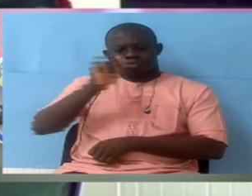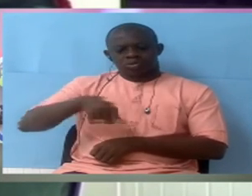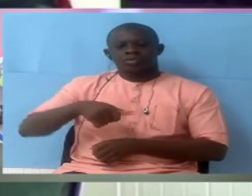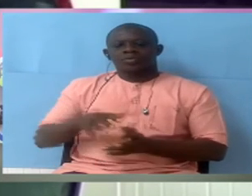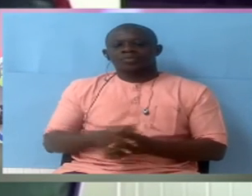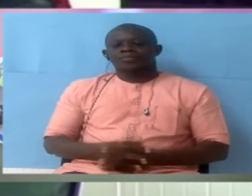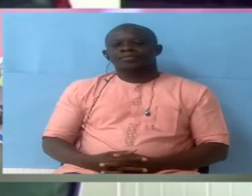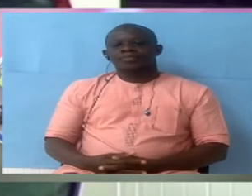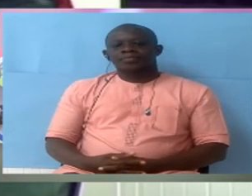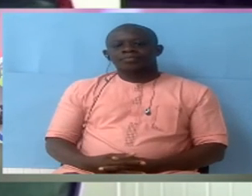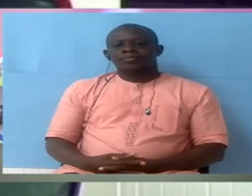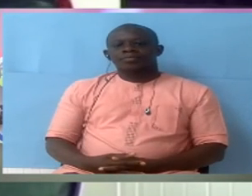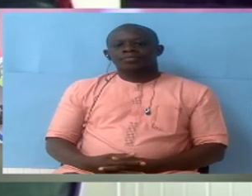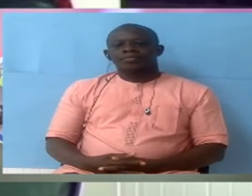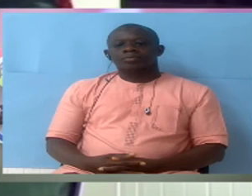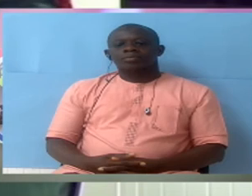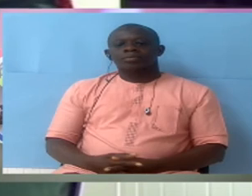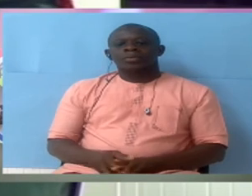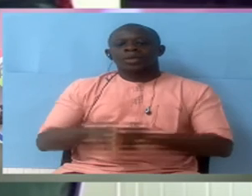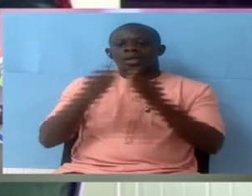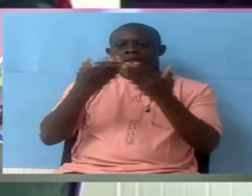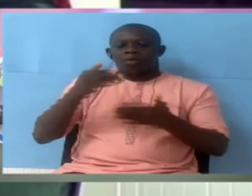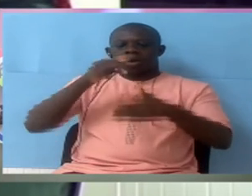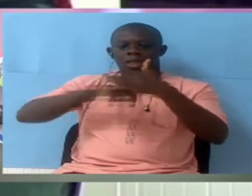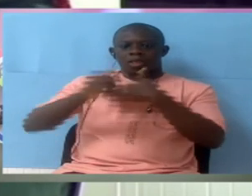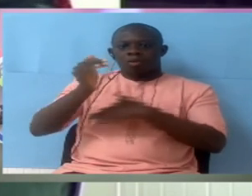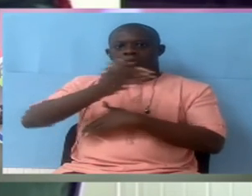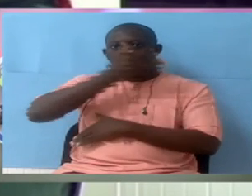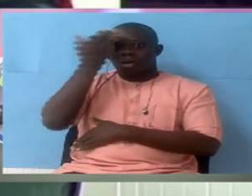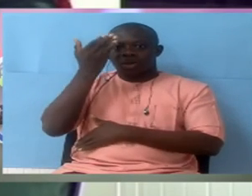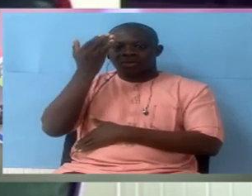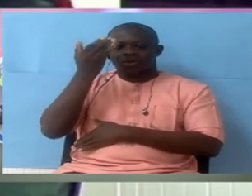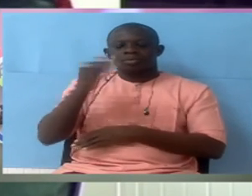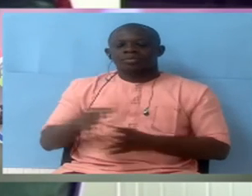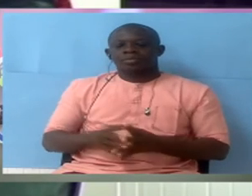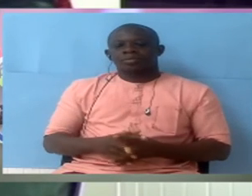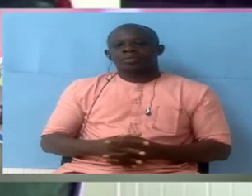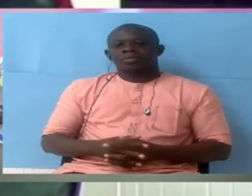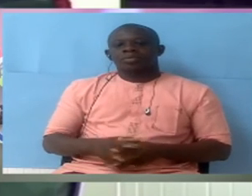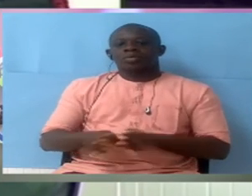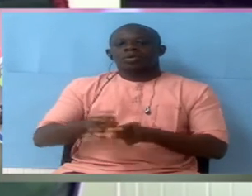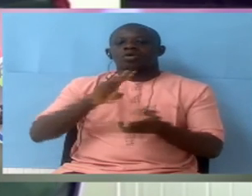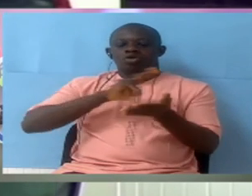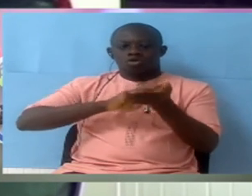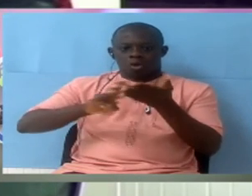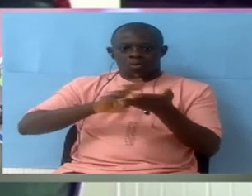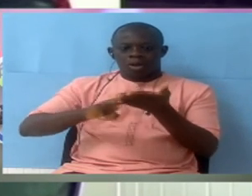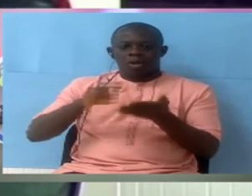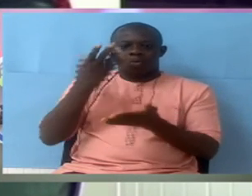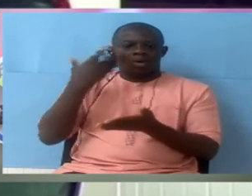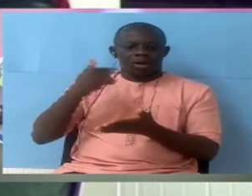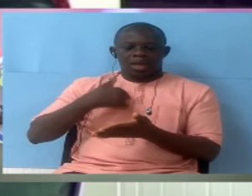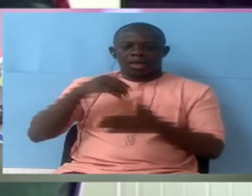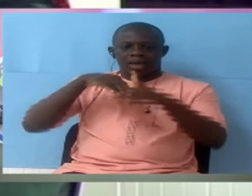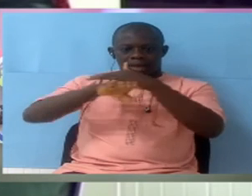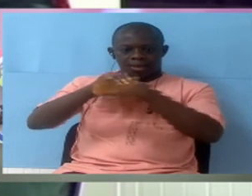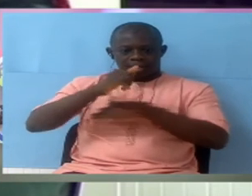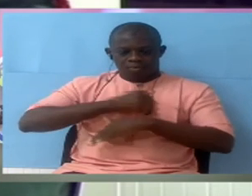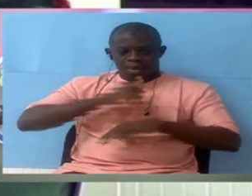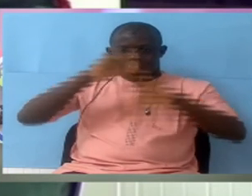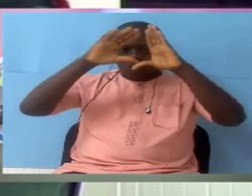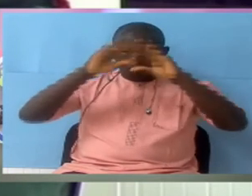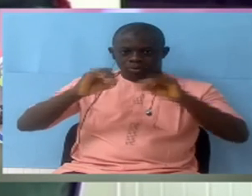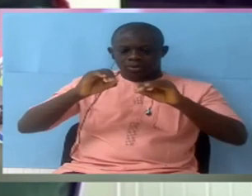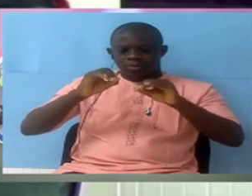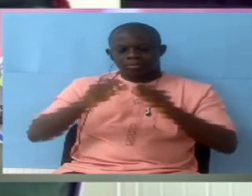dem. Then in the morning. Ci suba sa. Normally when I enter my office. And if